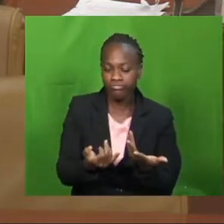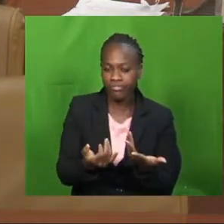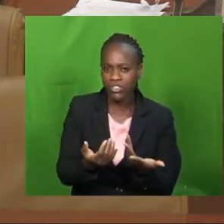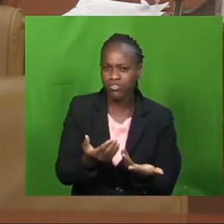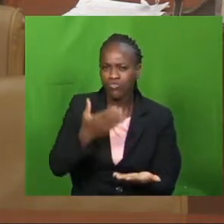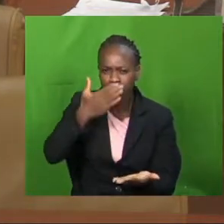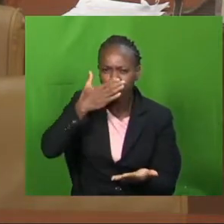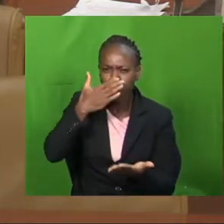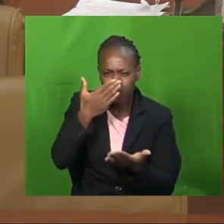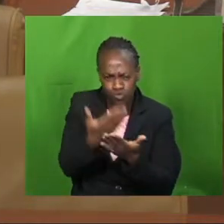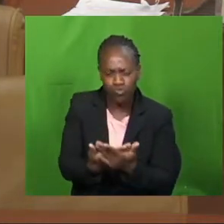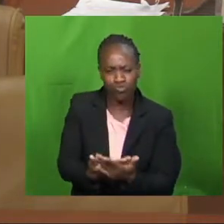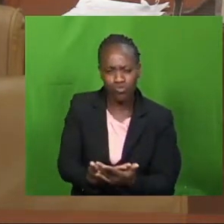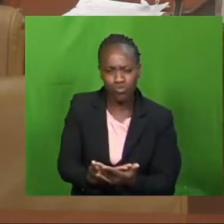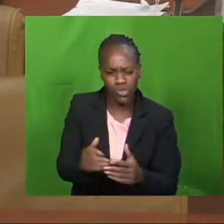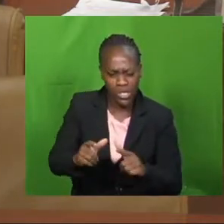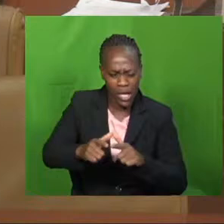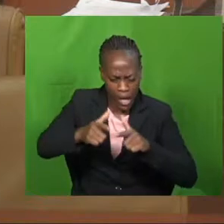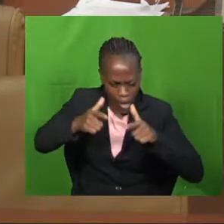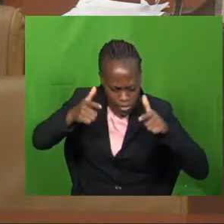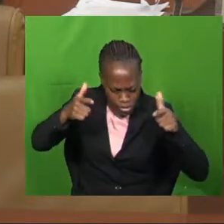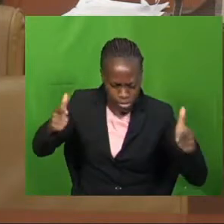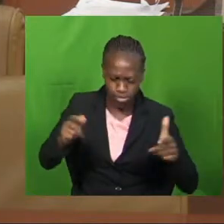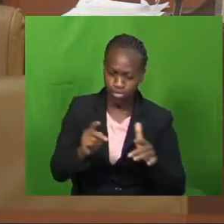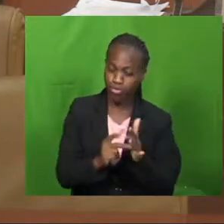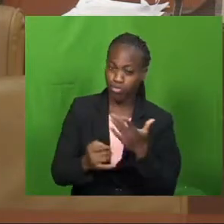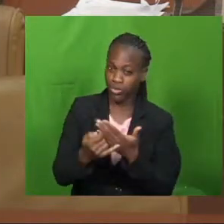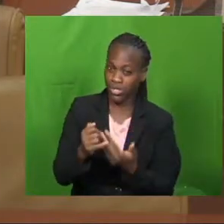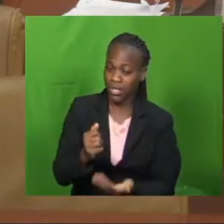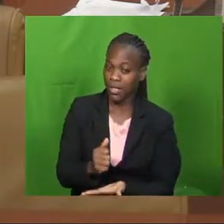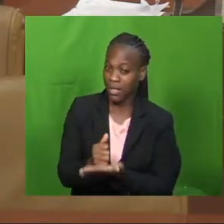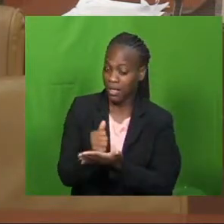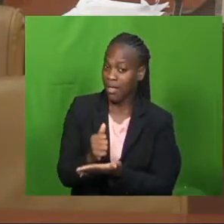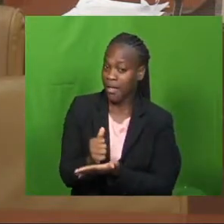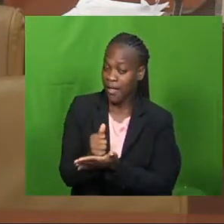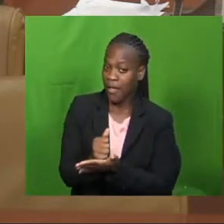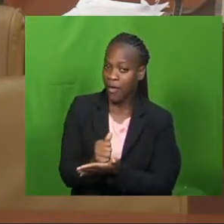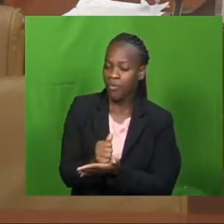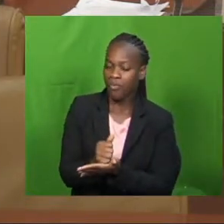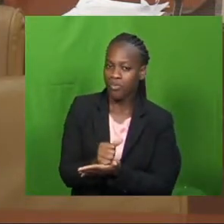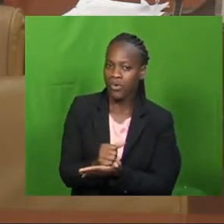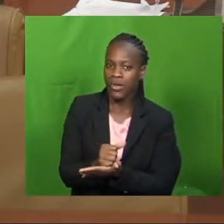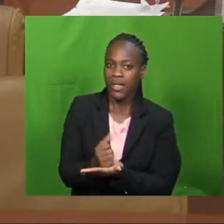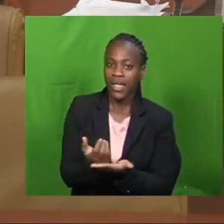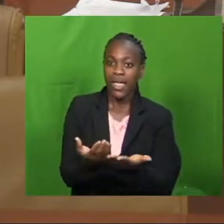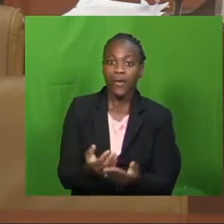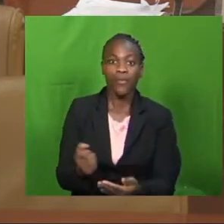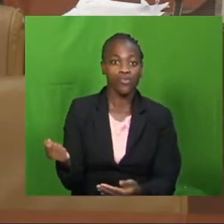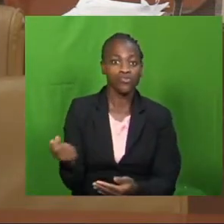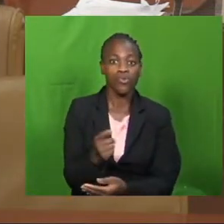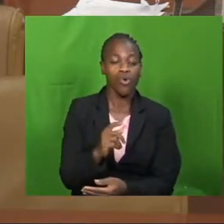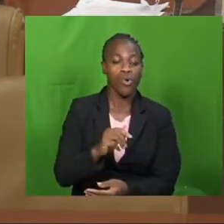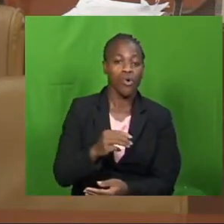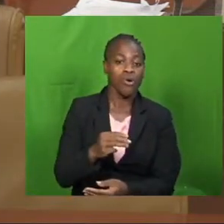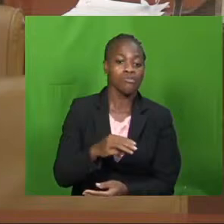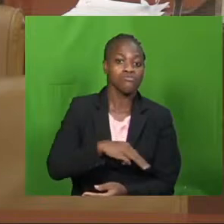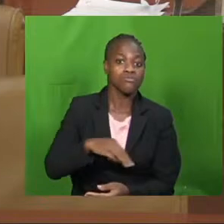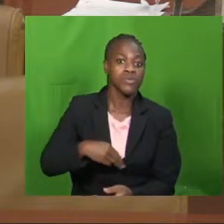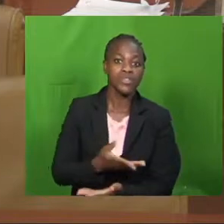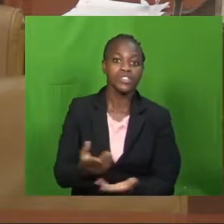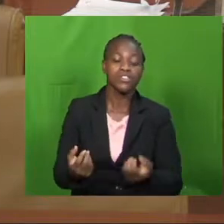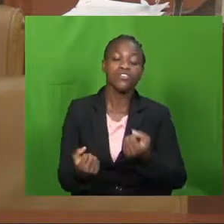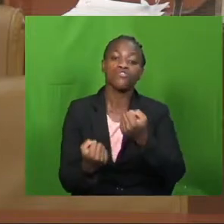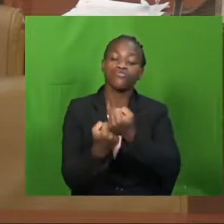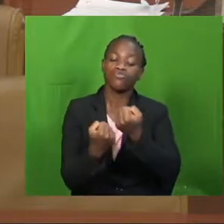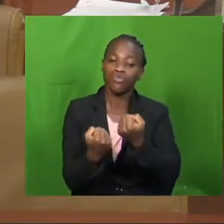major game changer for the area, and I will employ all members here present to support it,